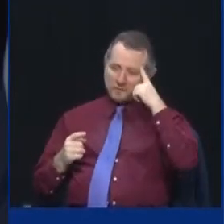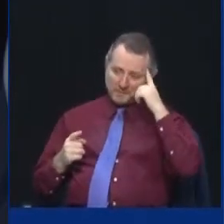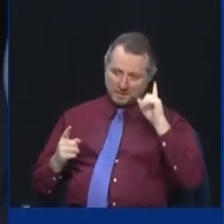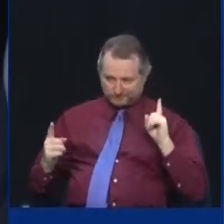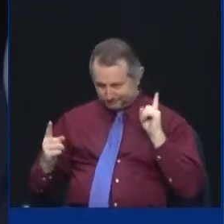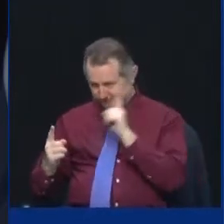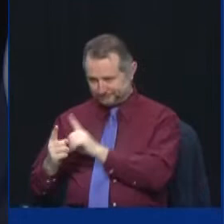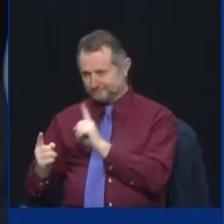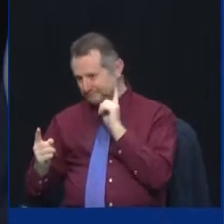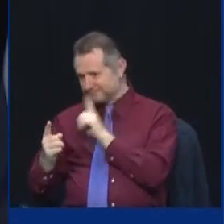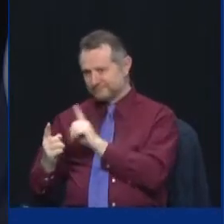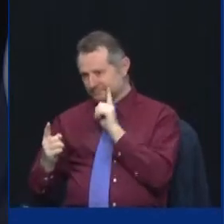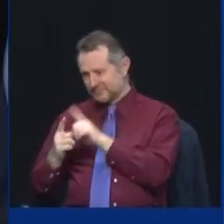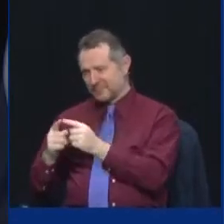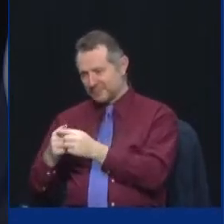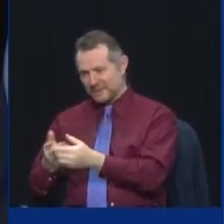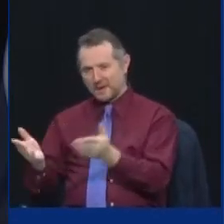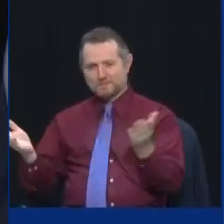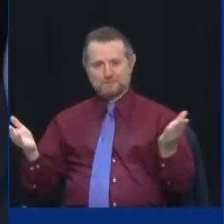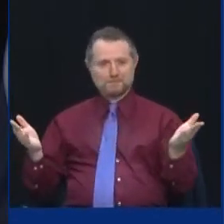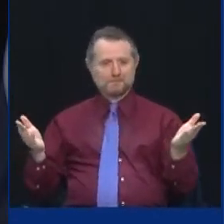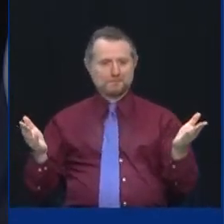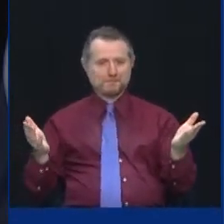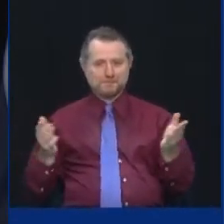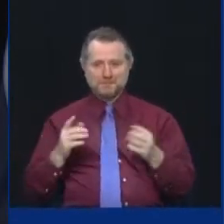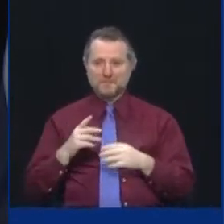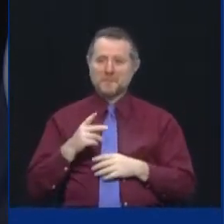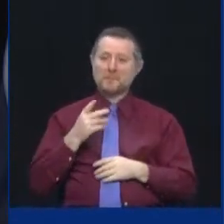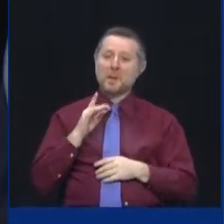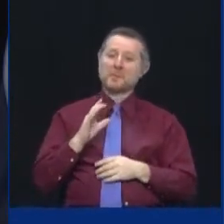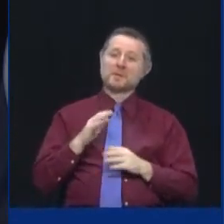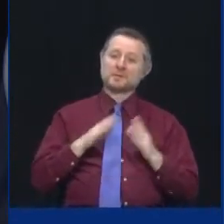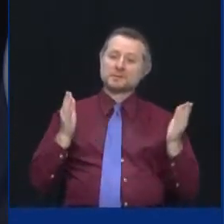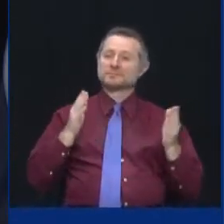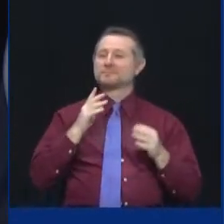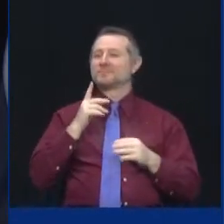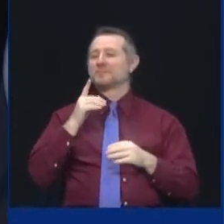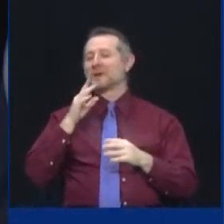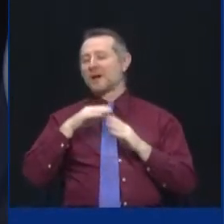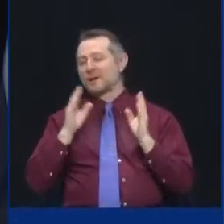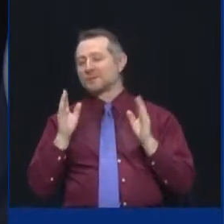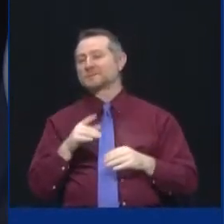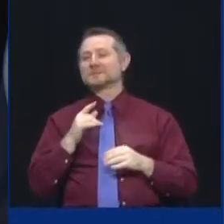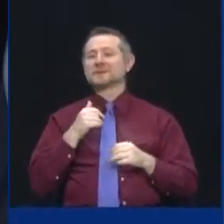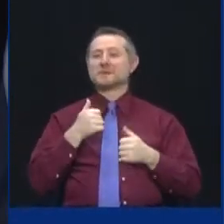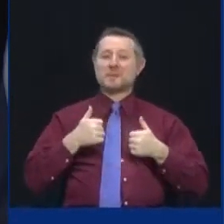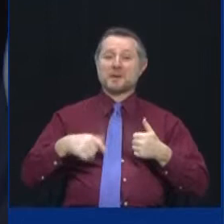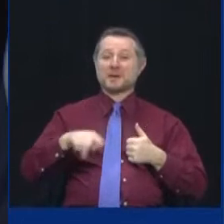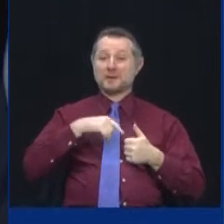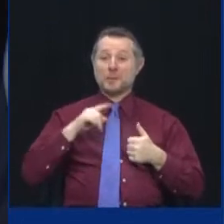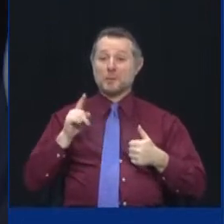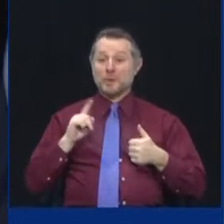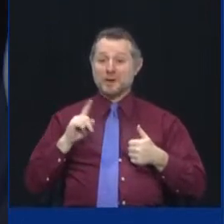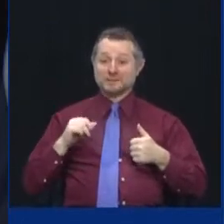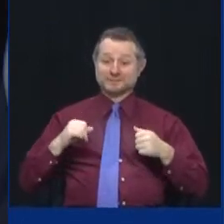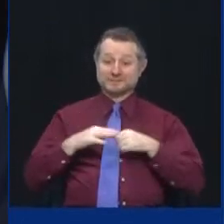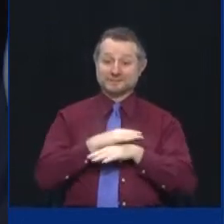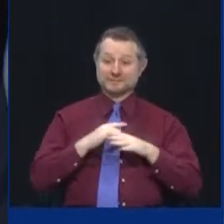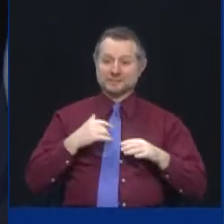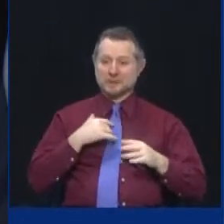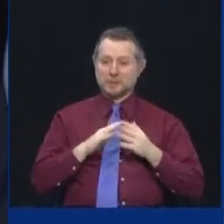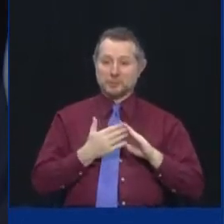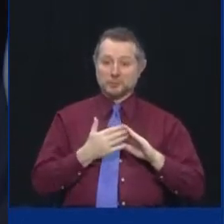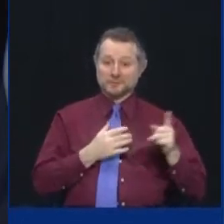them. Your public housing complex, your community center, get you during